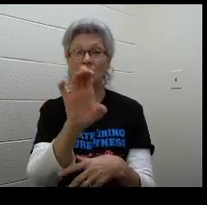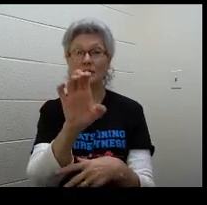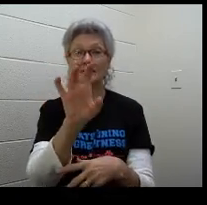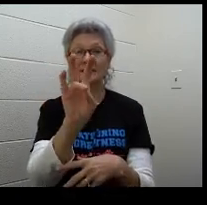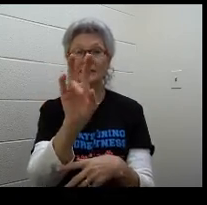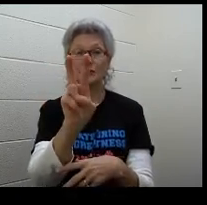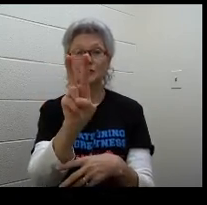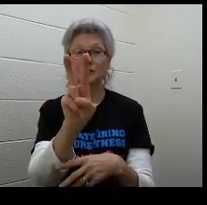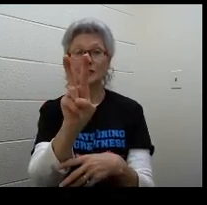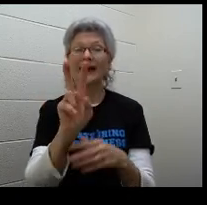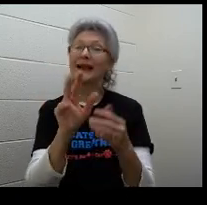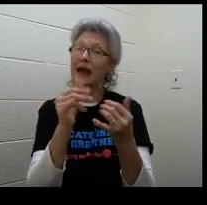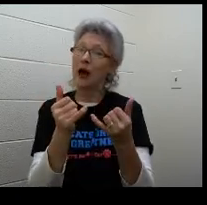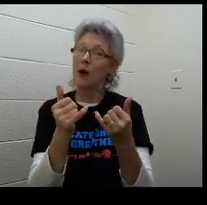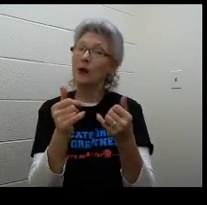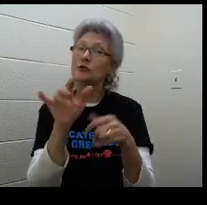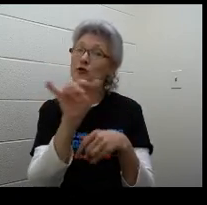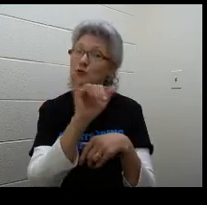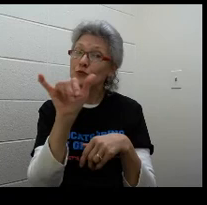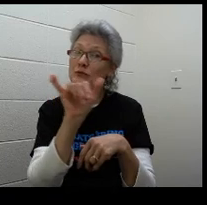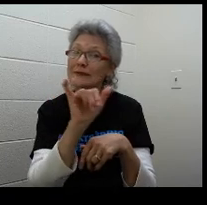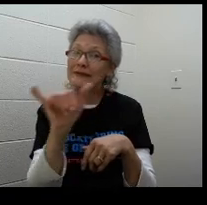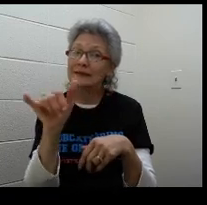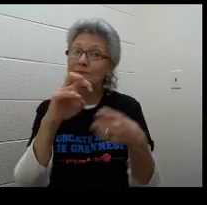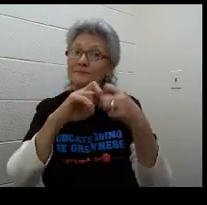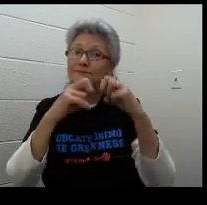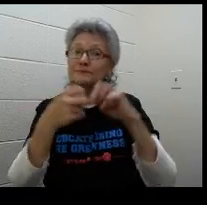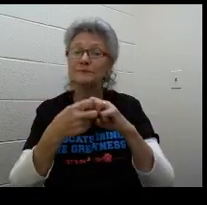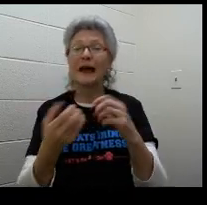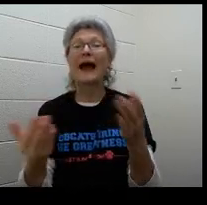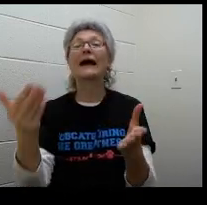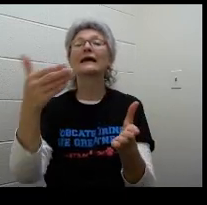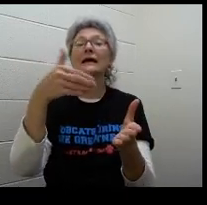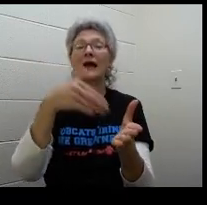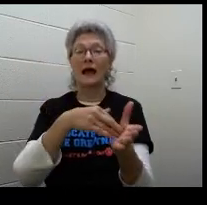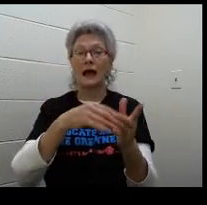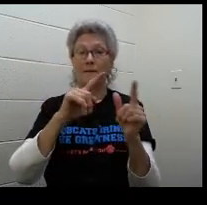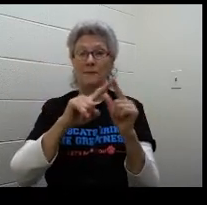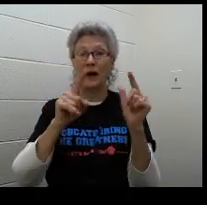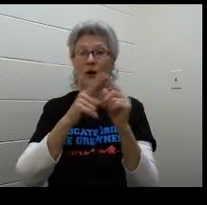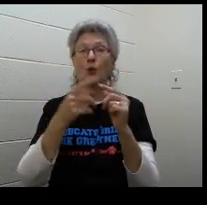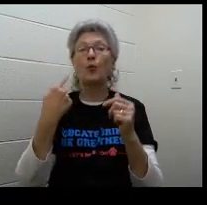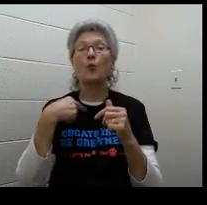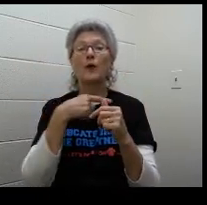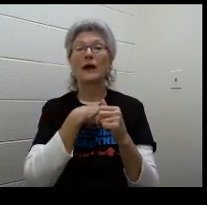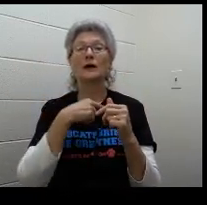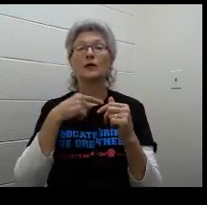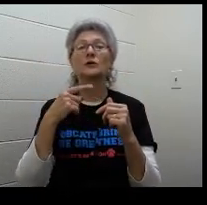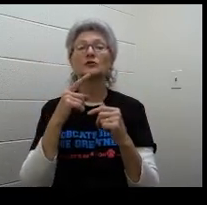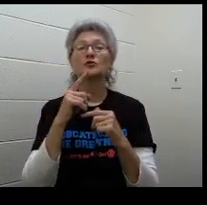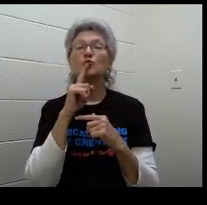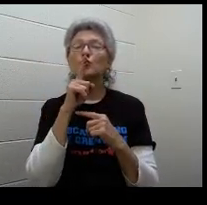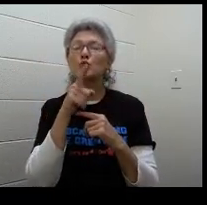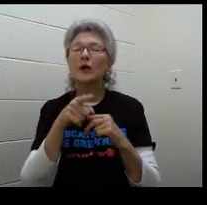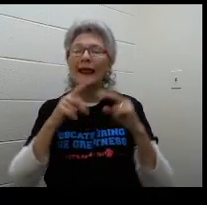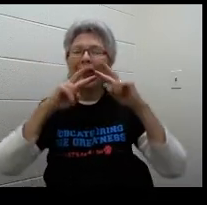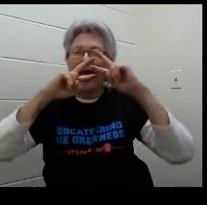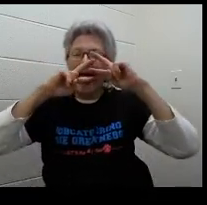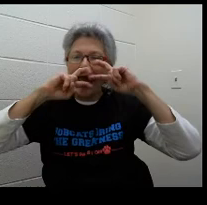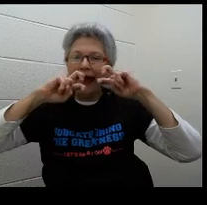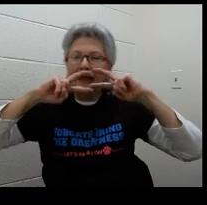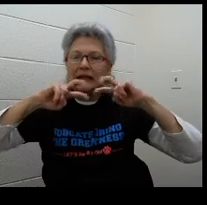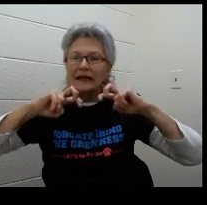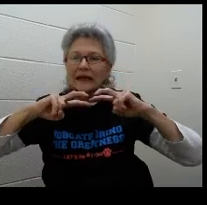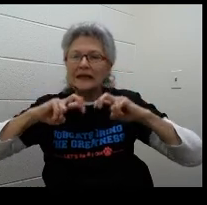972. Now I'm going to do this exact same problem again. But this time, I'm going to really talk about what